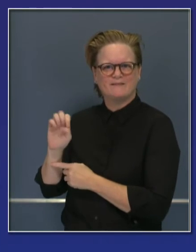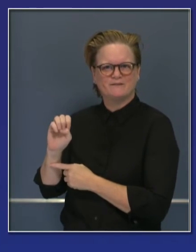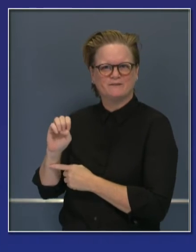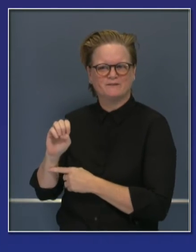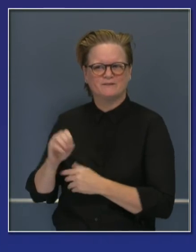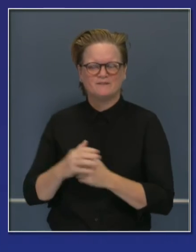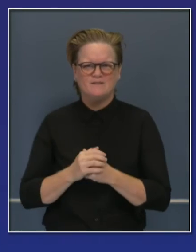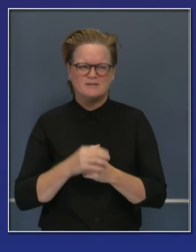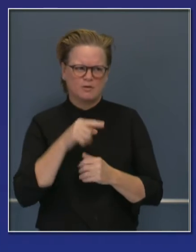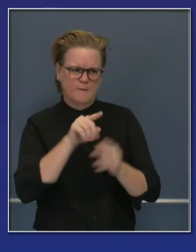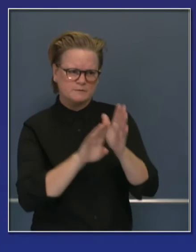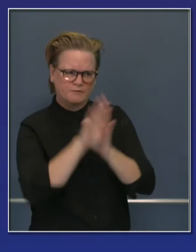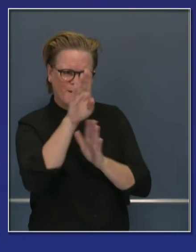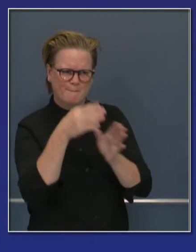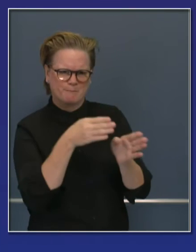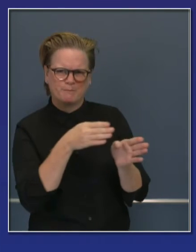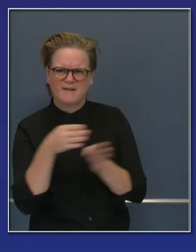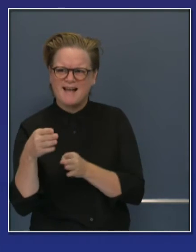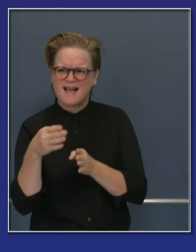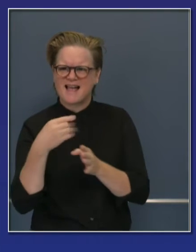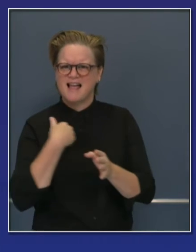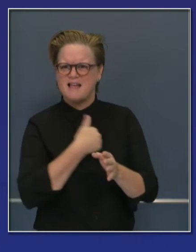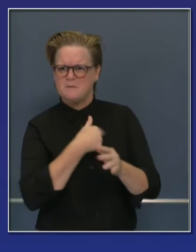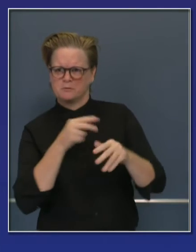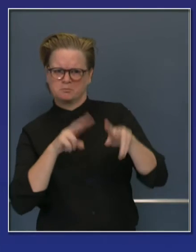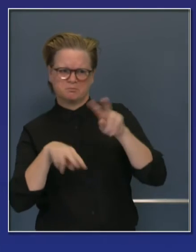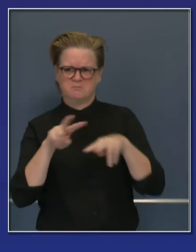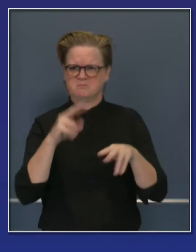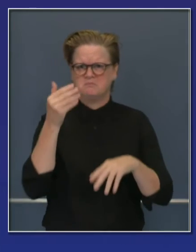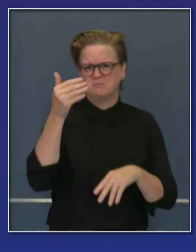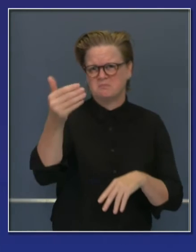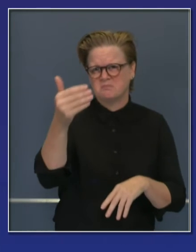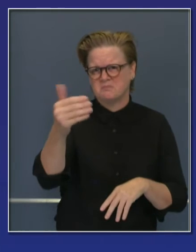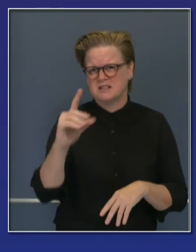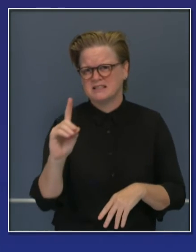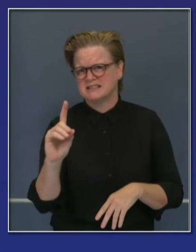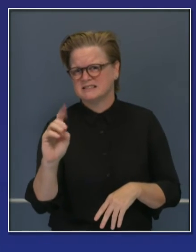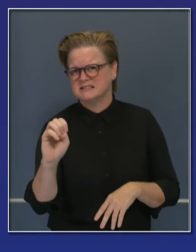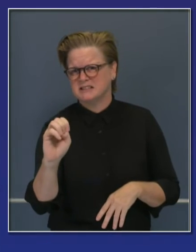the end of the month, December 1st. We also then will make it available on the